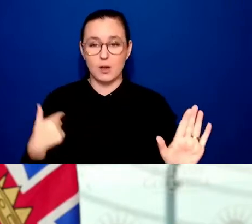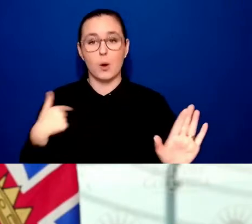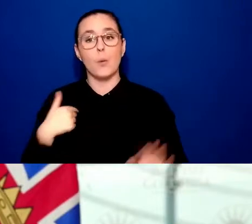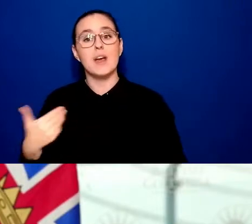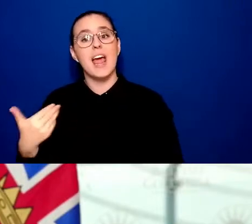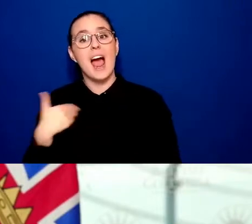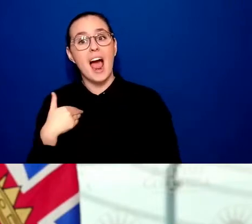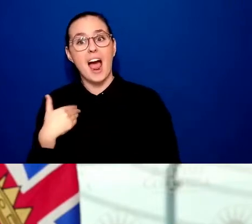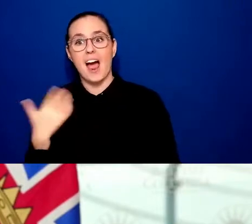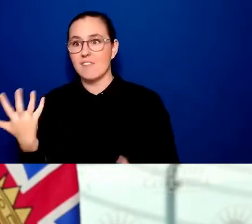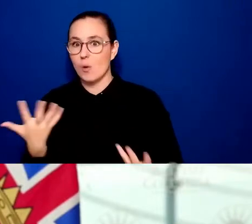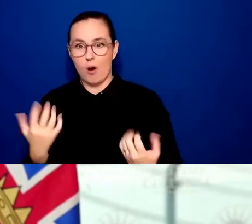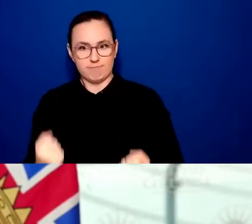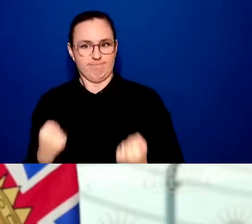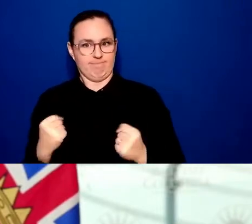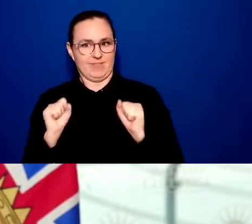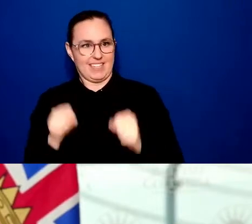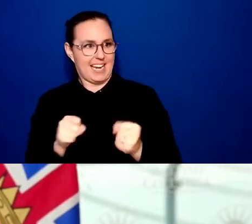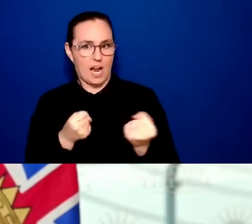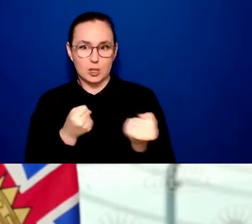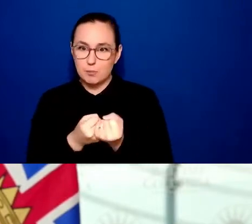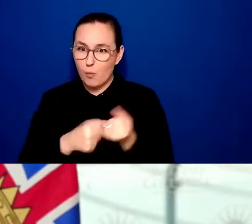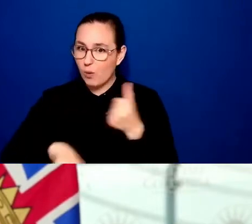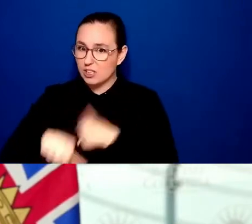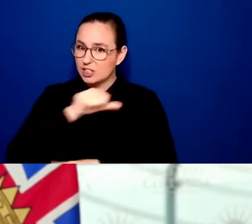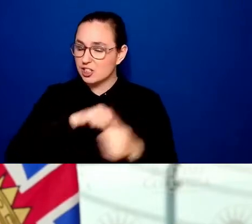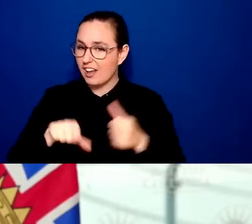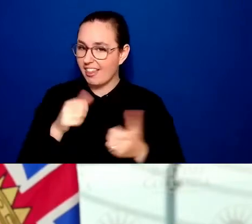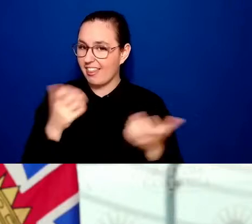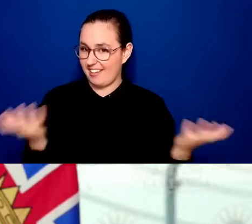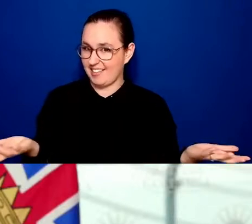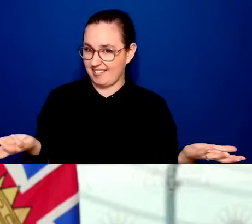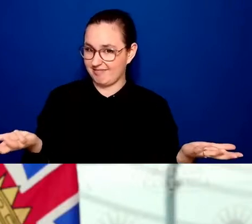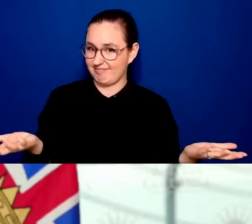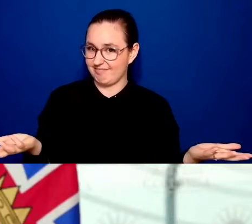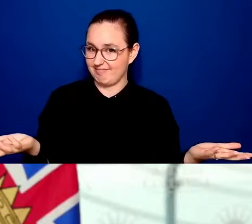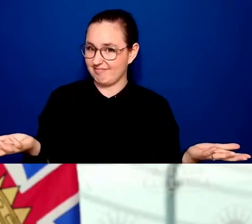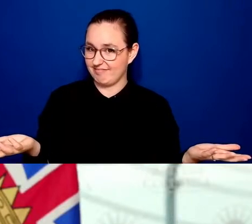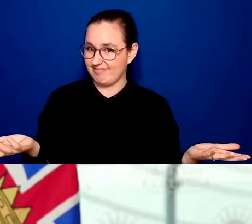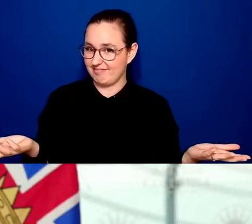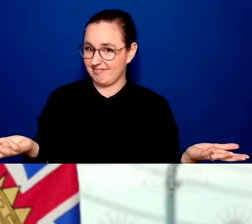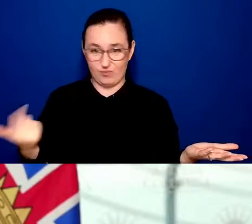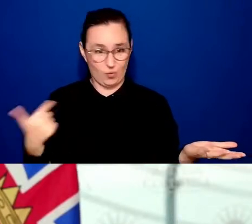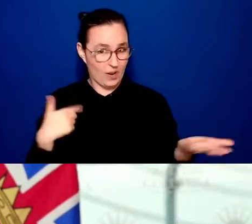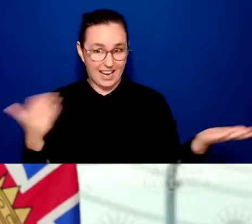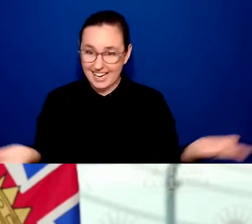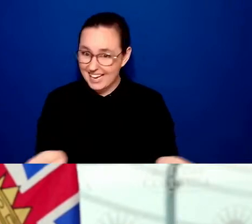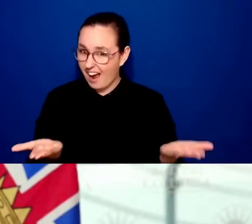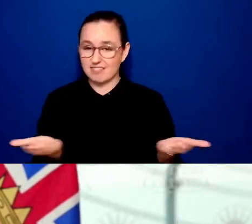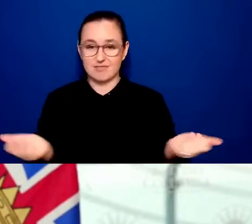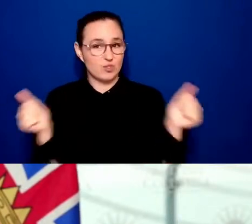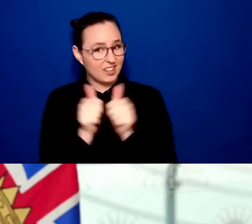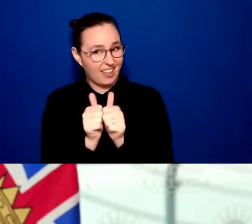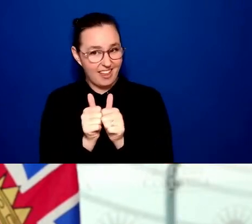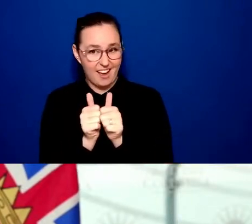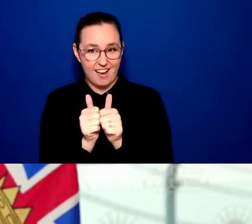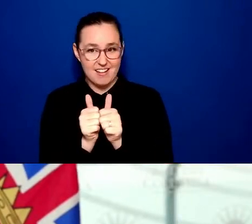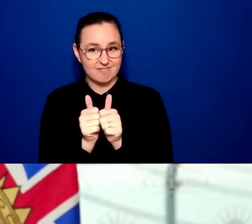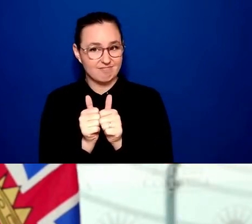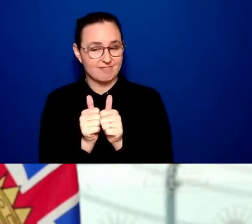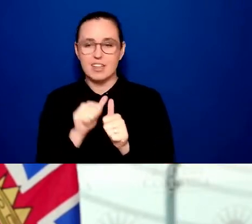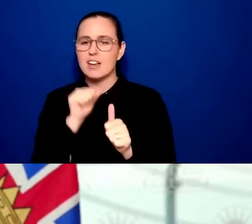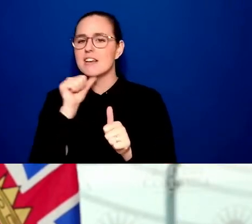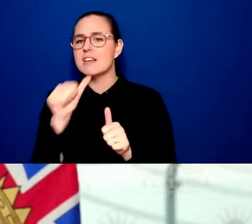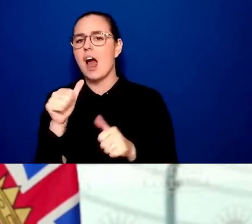And as we talked about from the very beginning of this pandemic, we are all in this together. It's not about unvaccinated